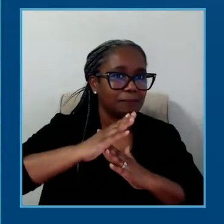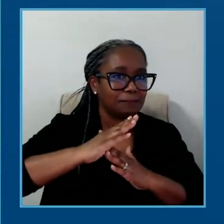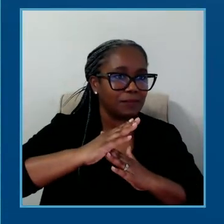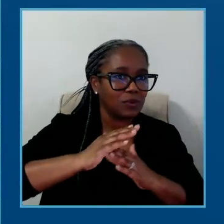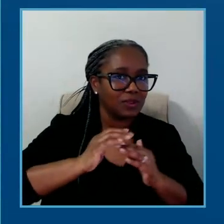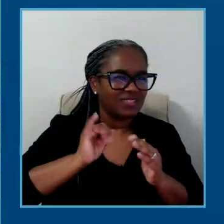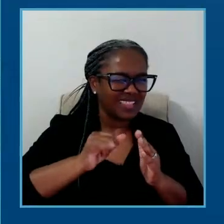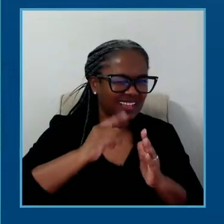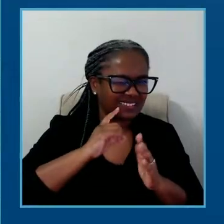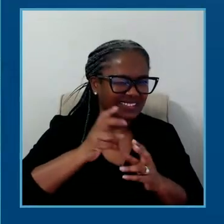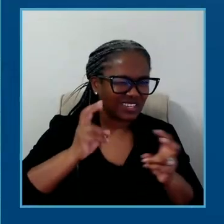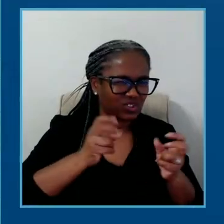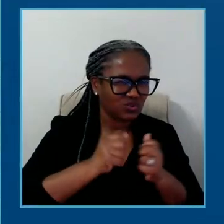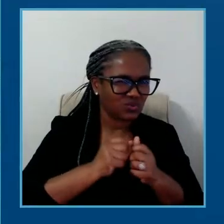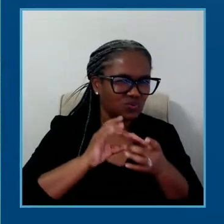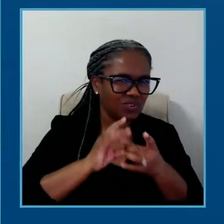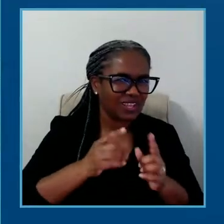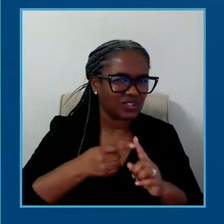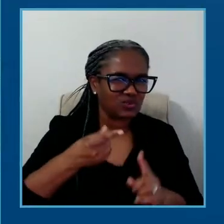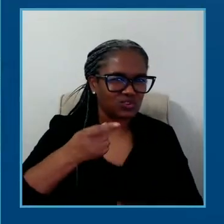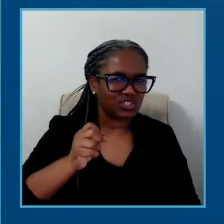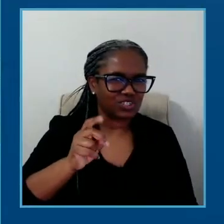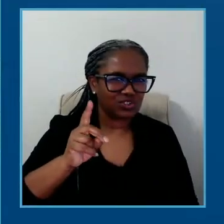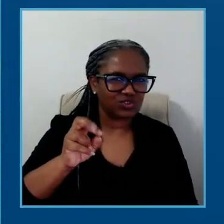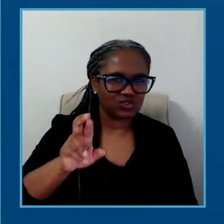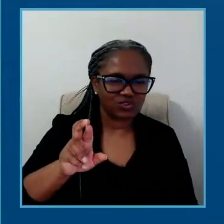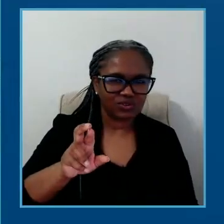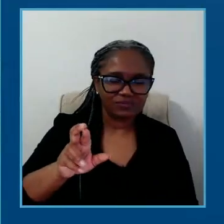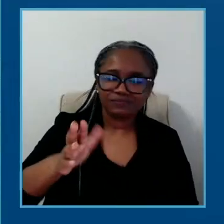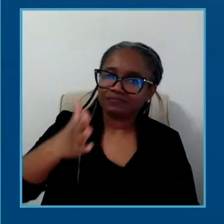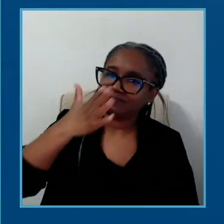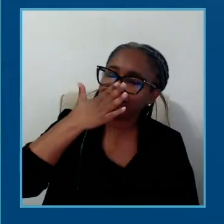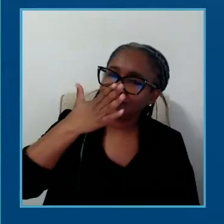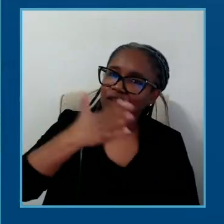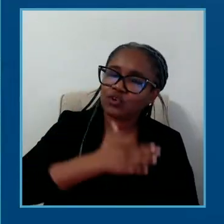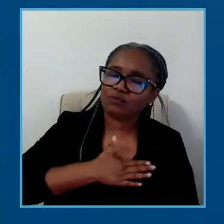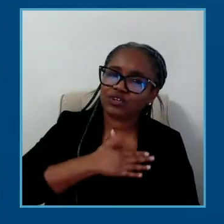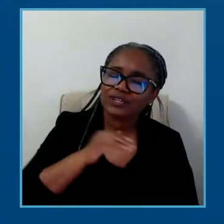question properly. Thank you. I appreciate that.